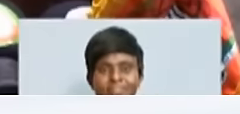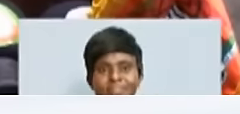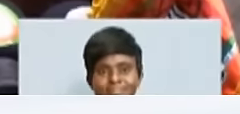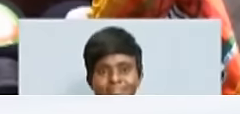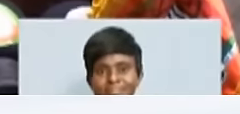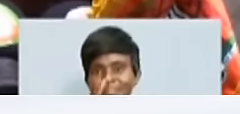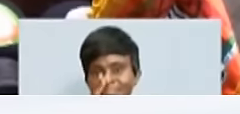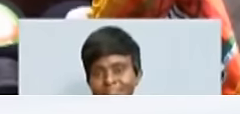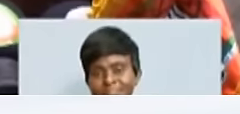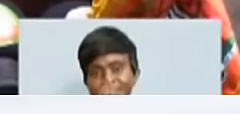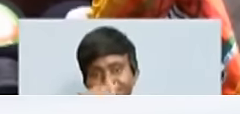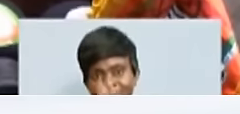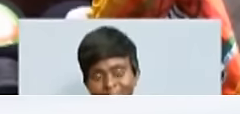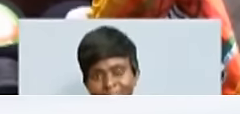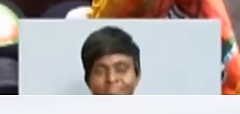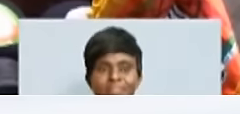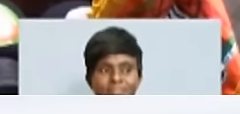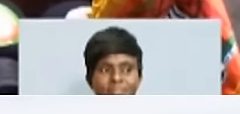Madam Speaker,